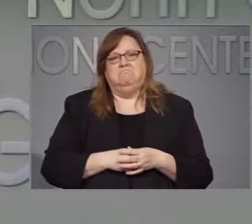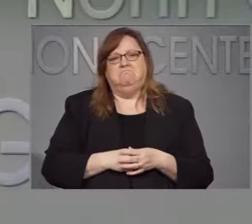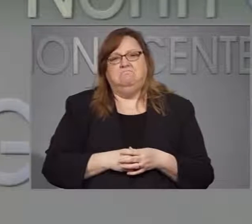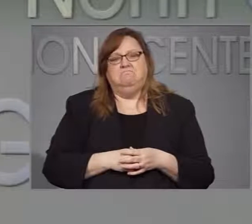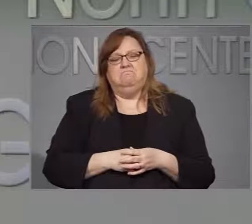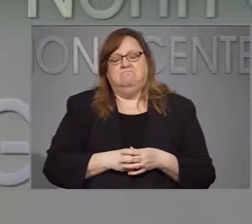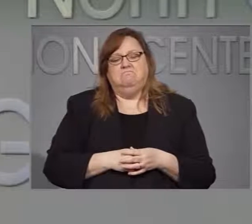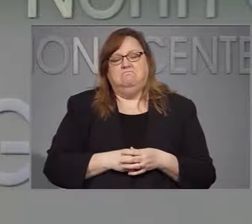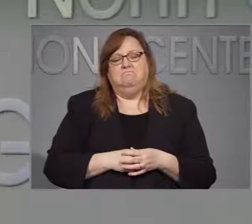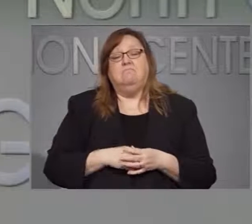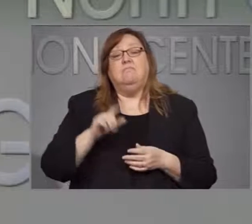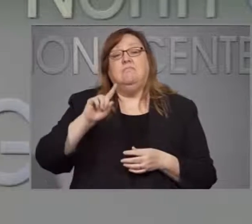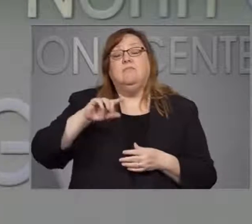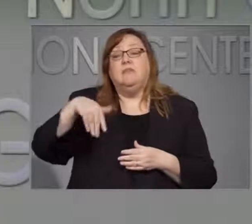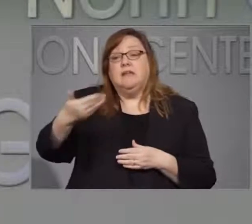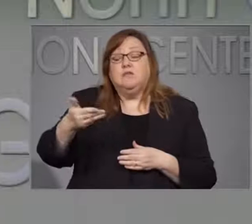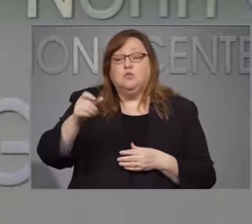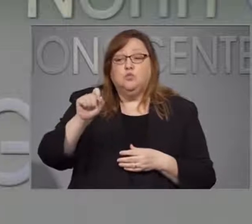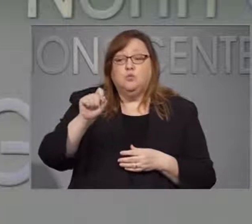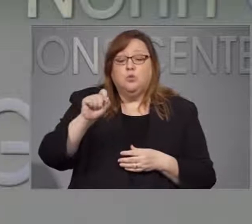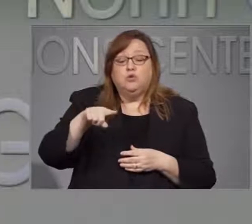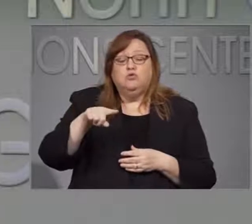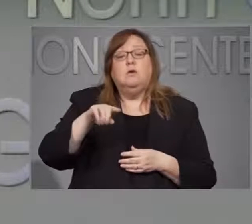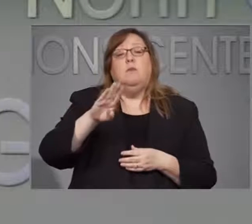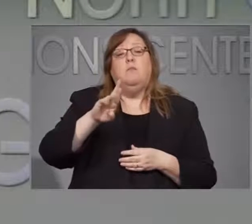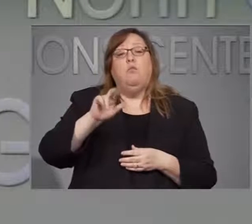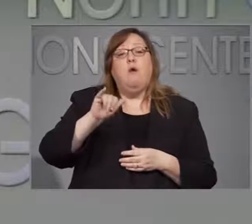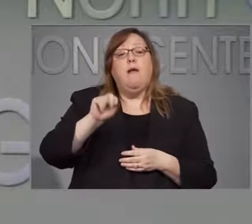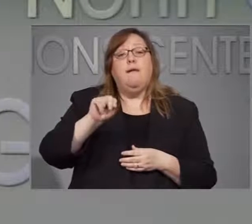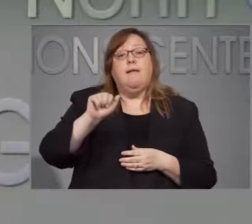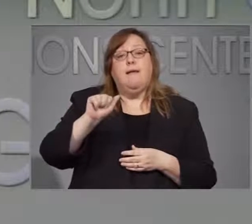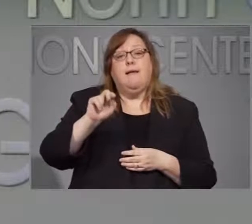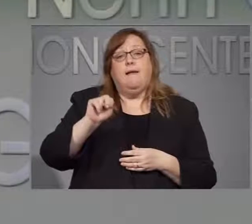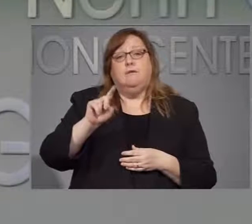Our next question is from Brian Anderson with the Associated Press.